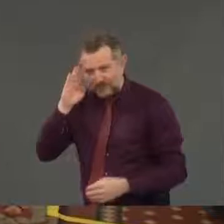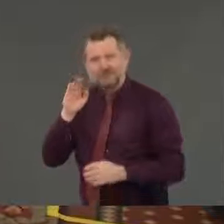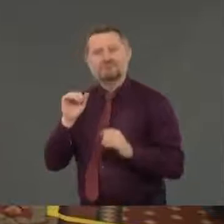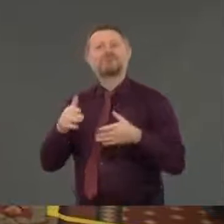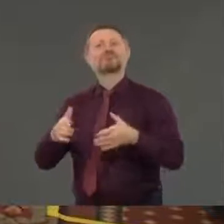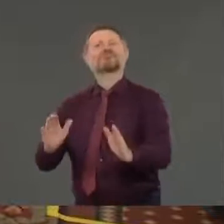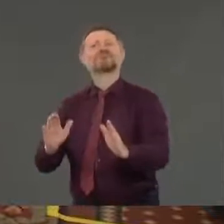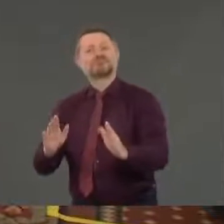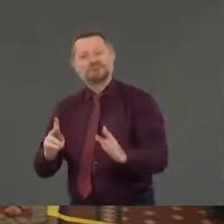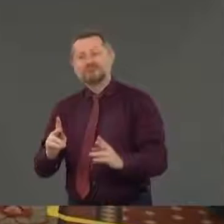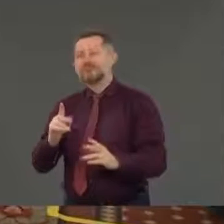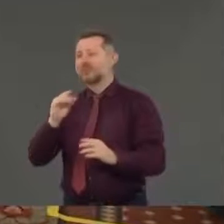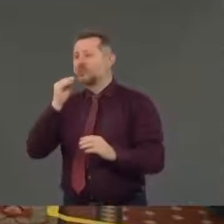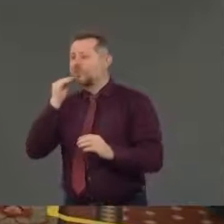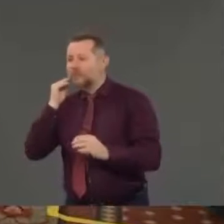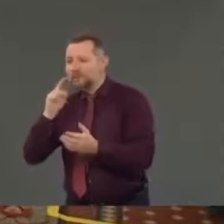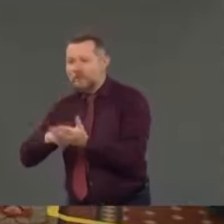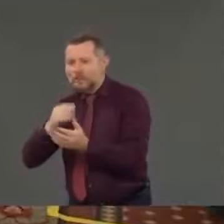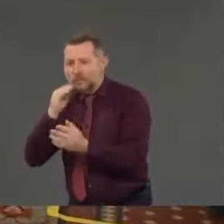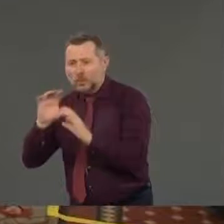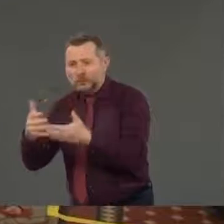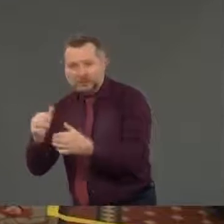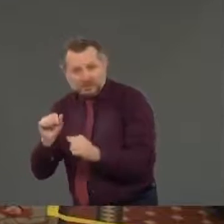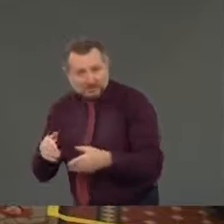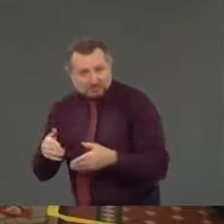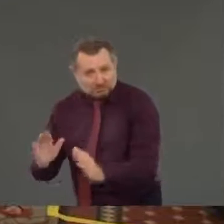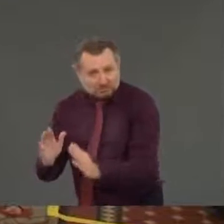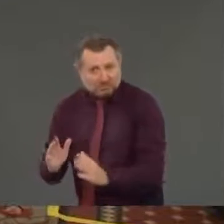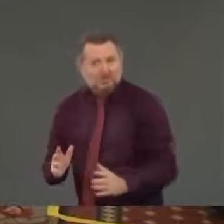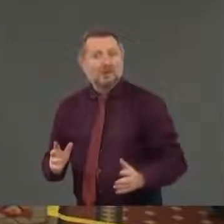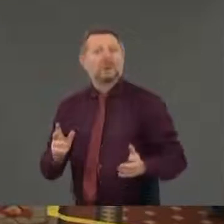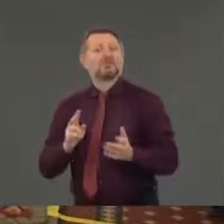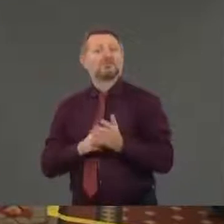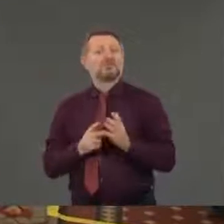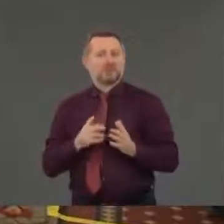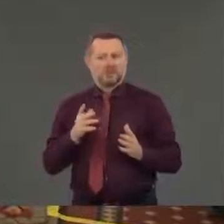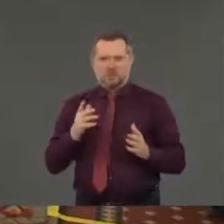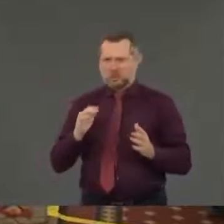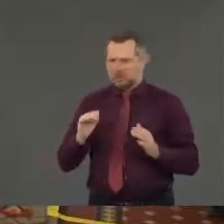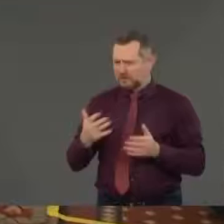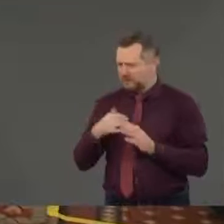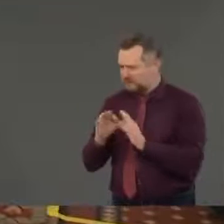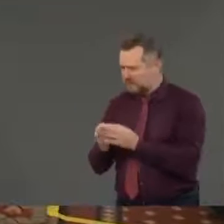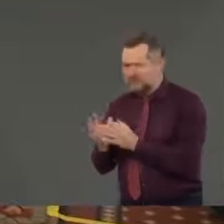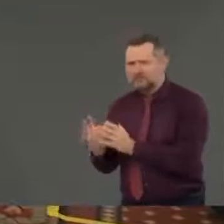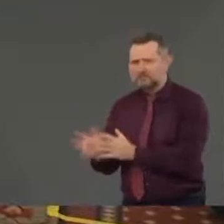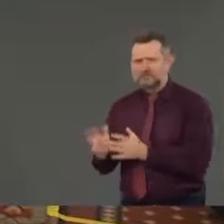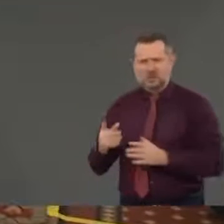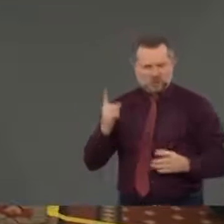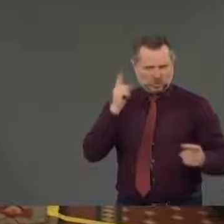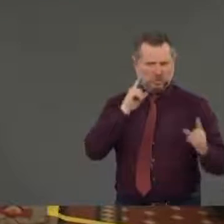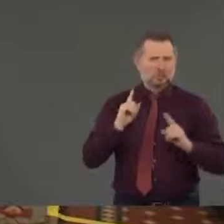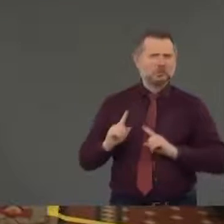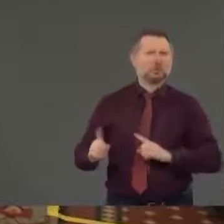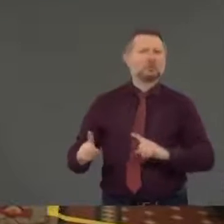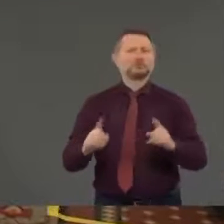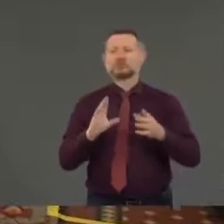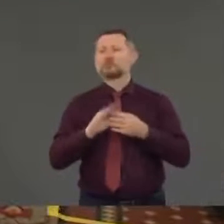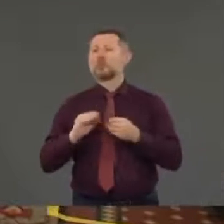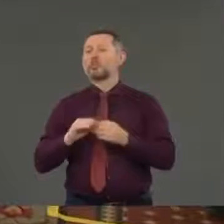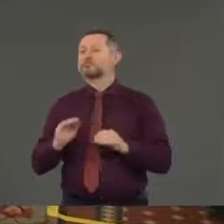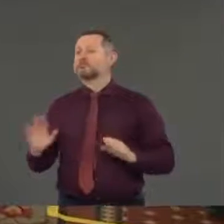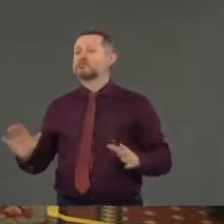in group homes. After talking to a lot of families this week, I know you heard a lot of the stories that were coming out of these